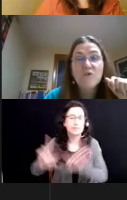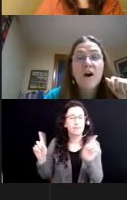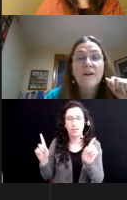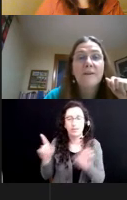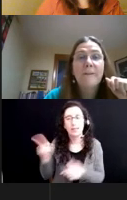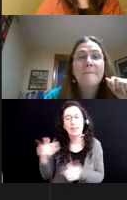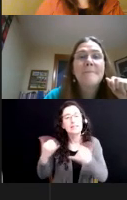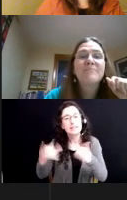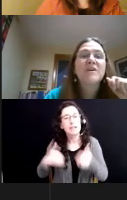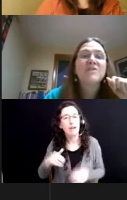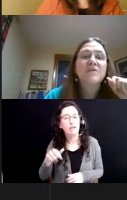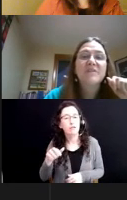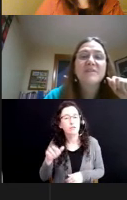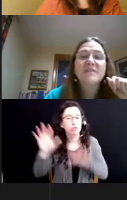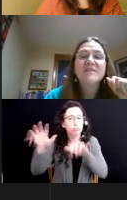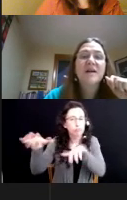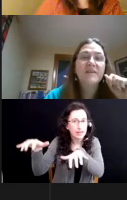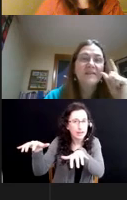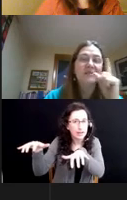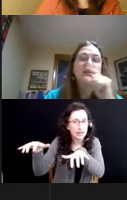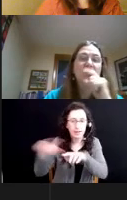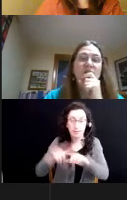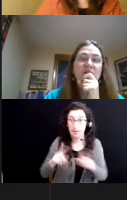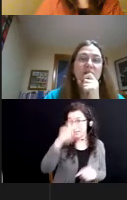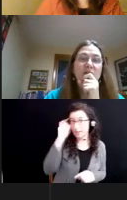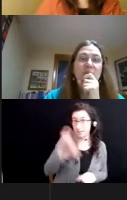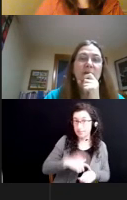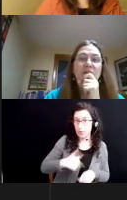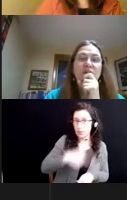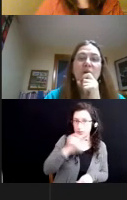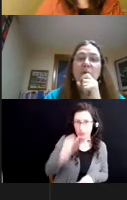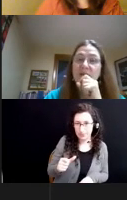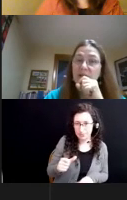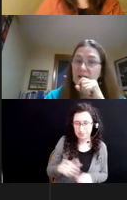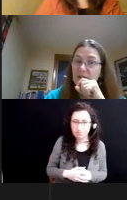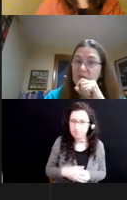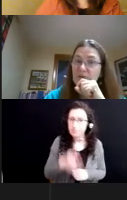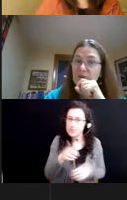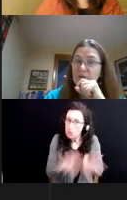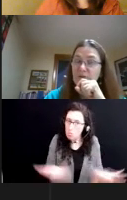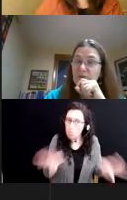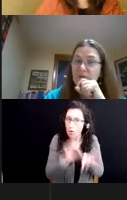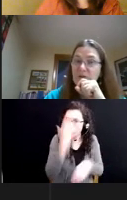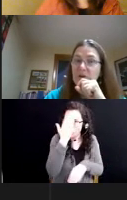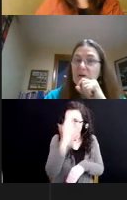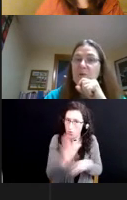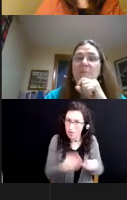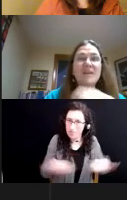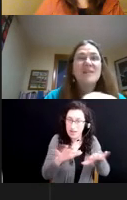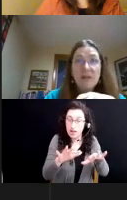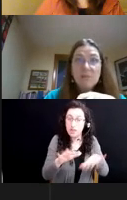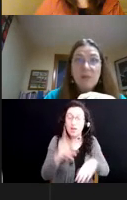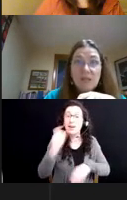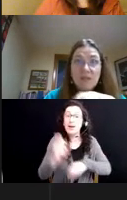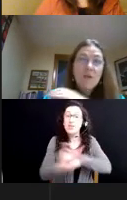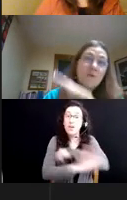rain. We do not. So this seasonality is essential to understanding your pasture. We get a lot of that good fall growth, but